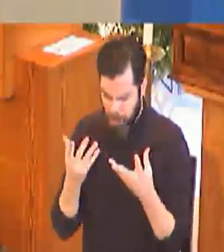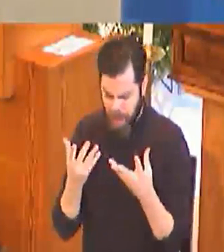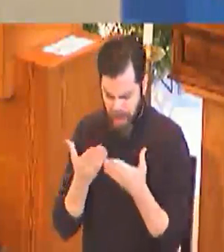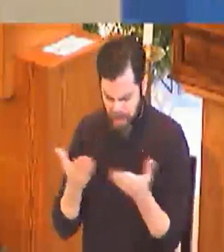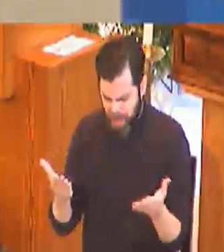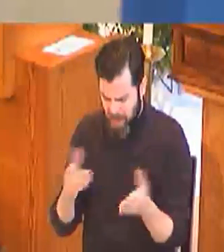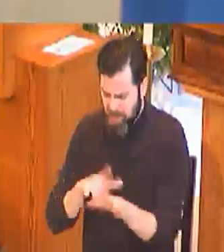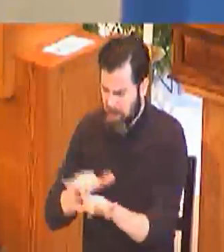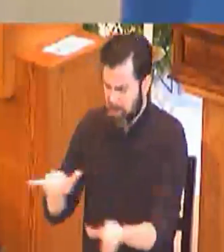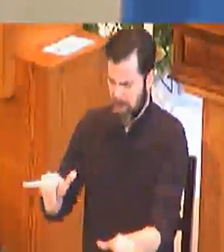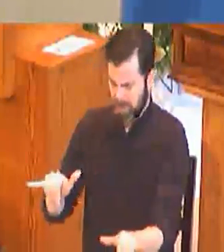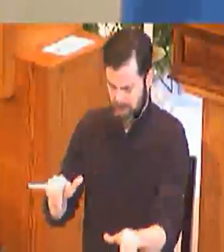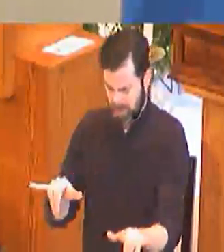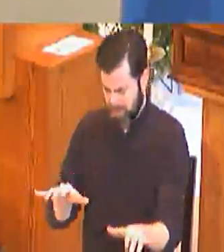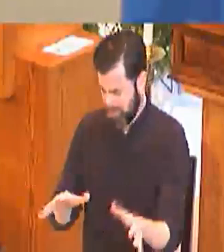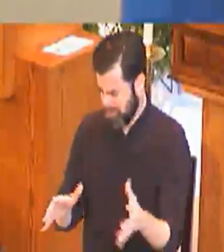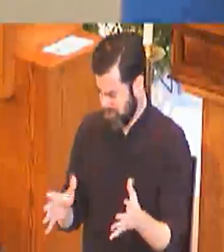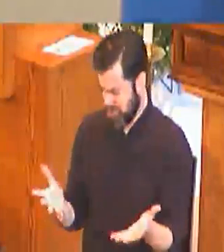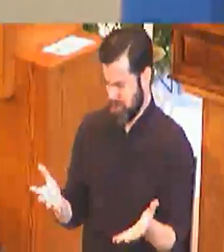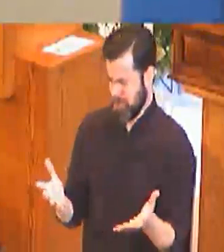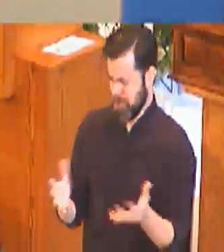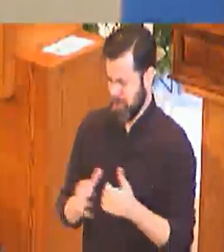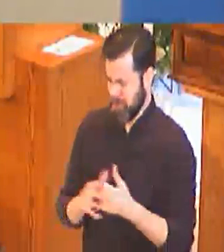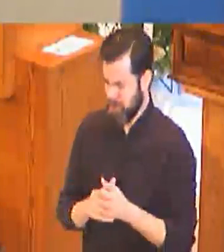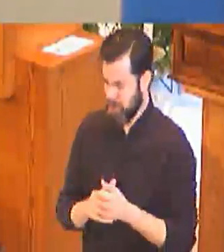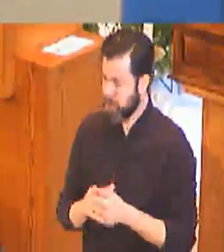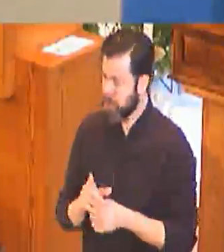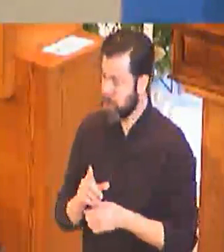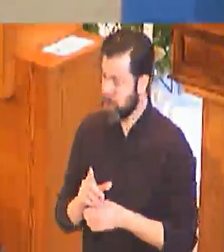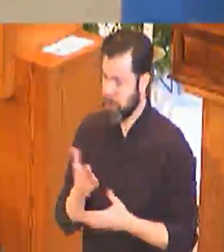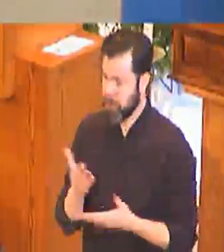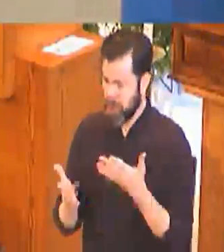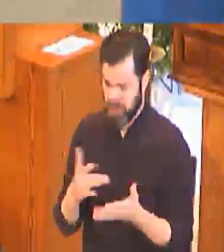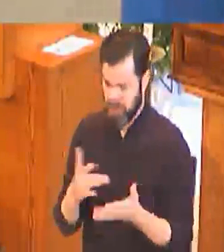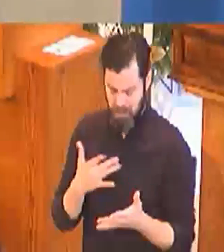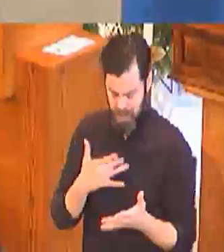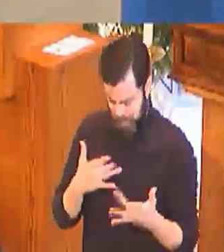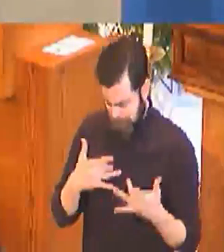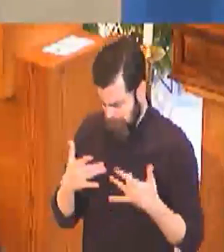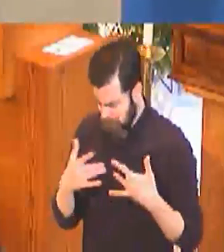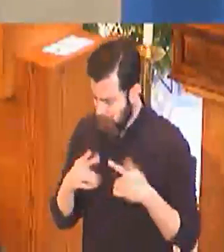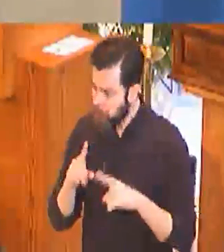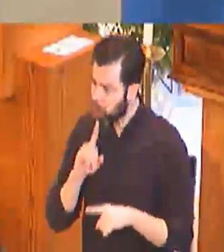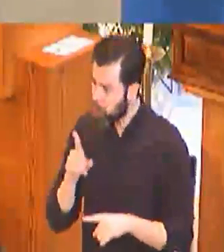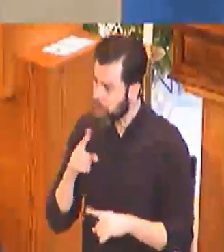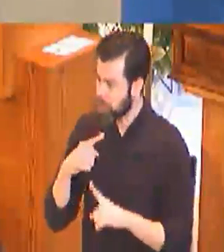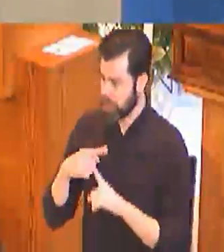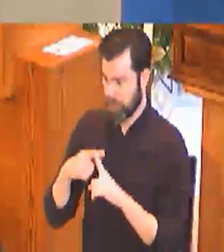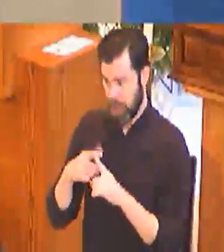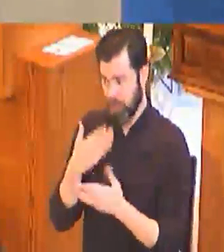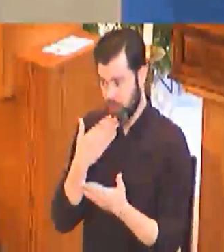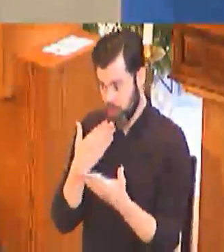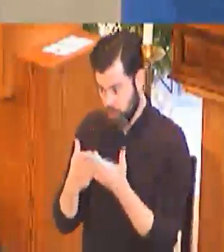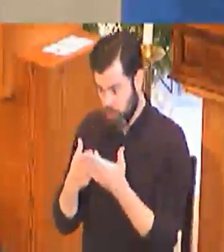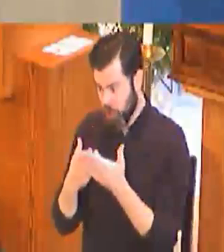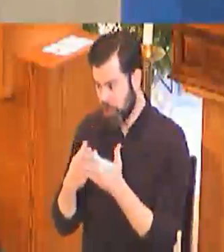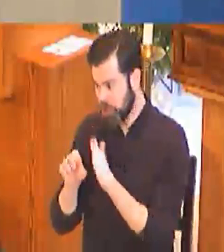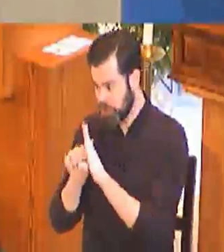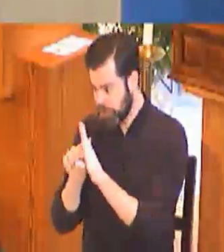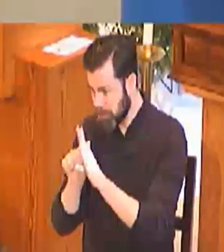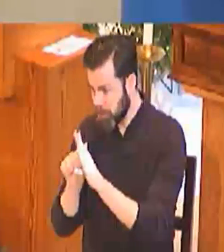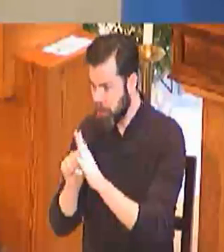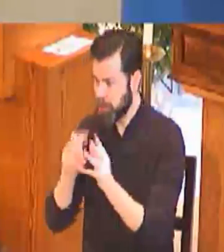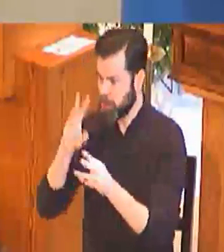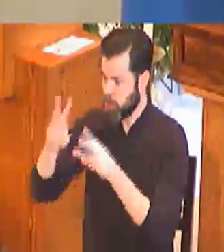be disconcerting, but it really is a good sign. Suppose your whole world seems to rock on